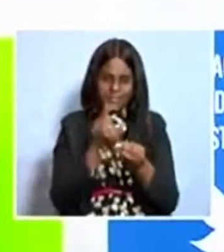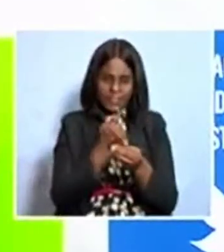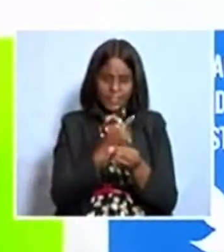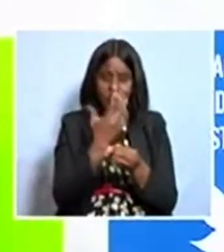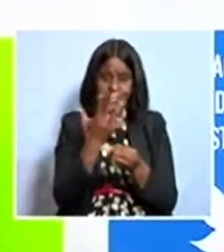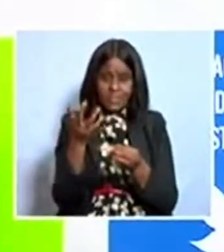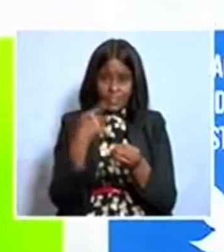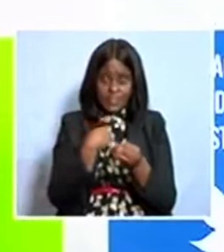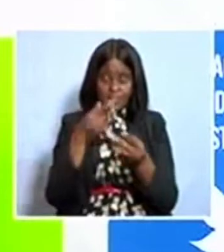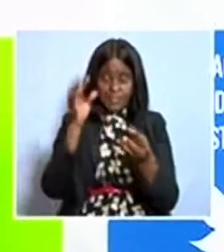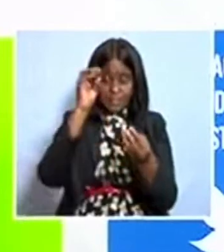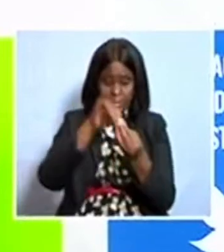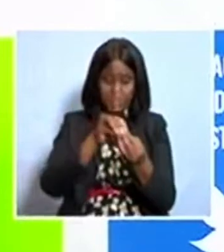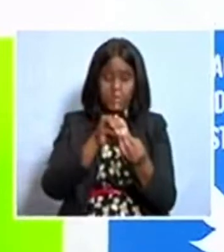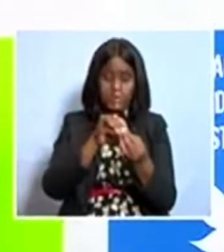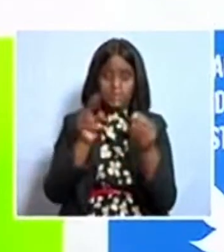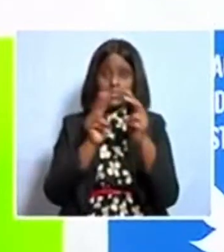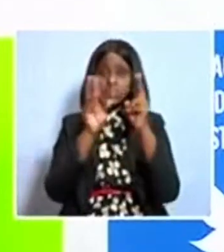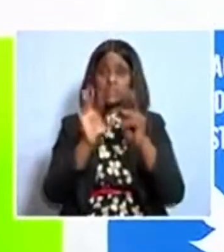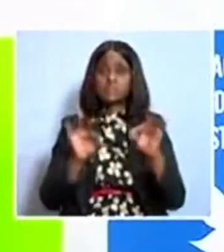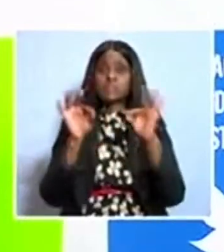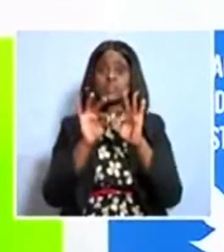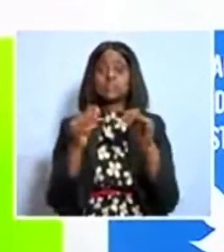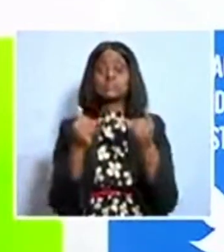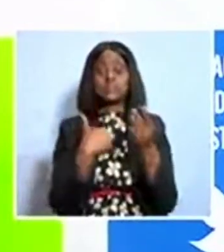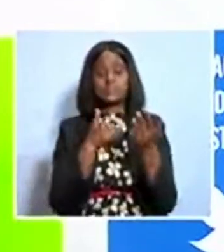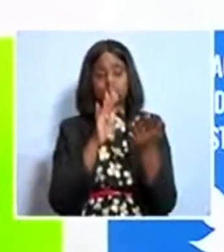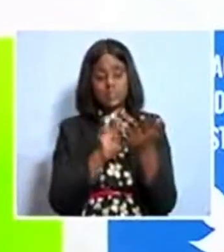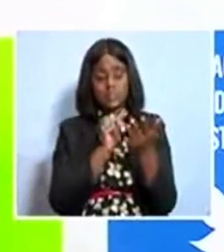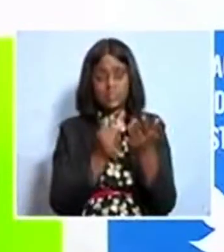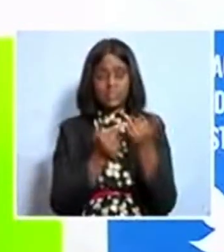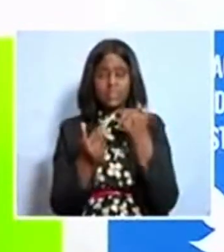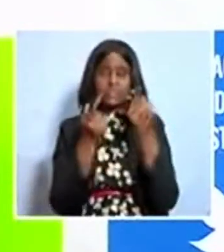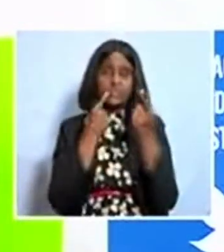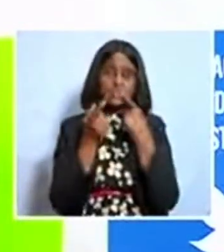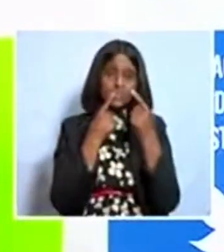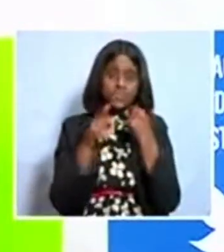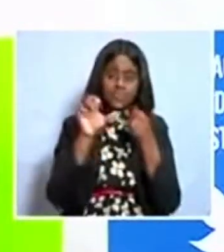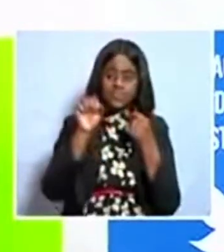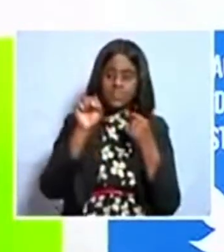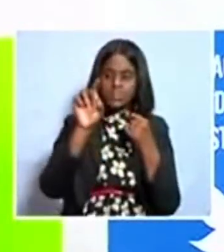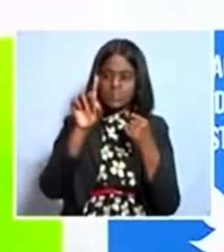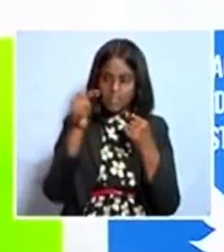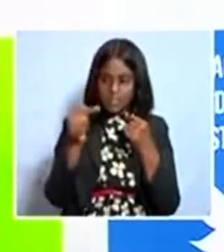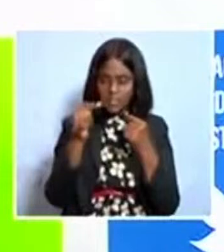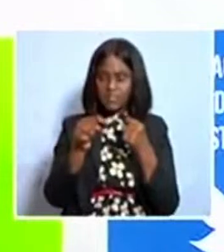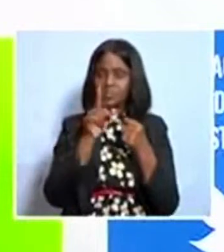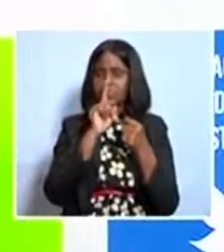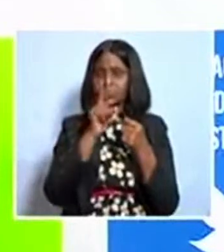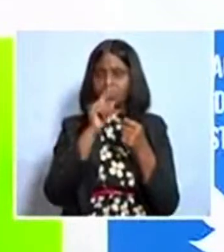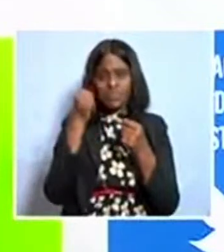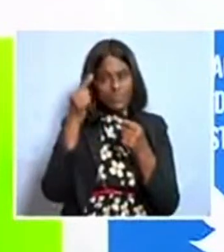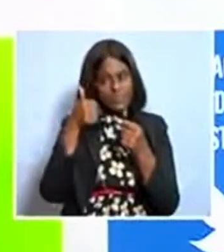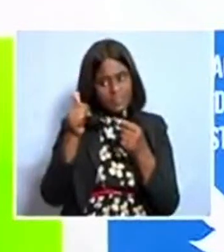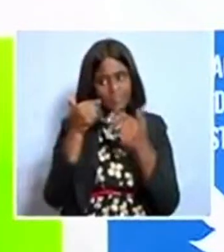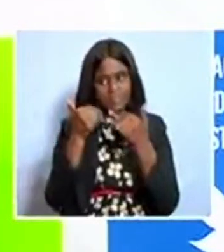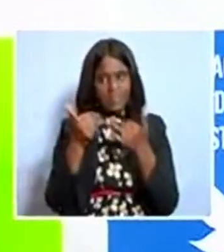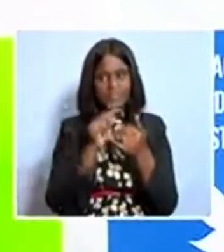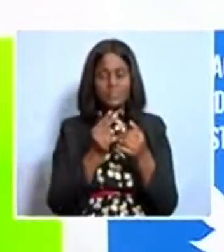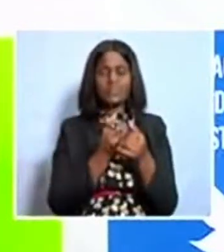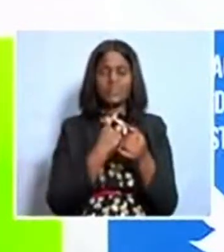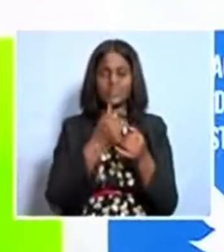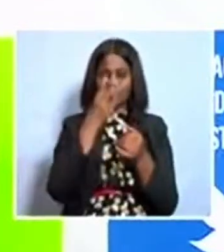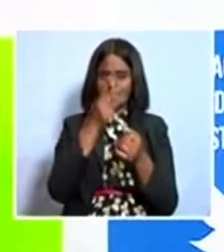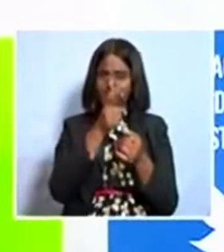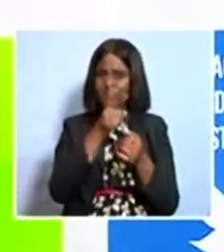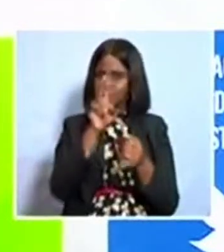add is it's very important, as we're talking about sustainable development, for rural to really be at the forefront. I think we've seen, I'll use